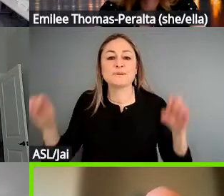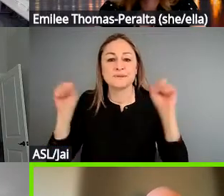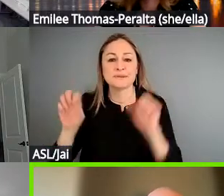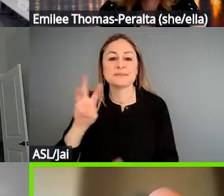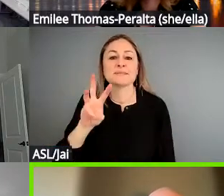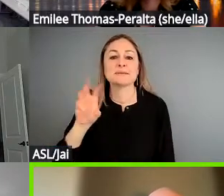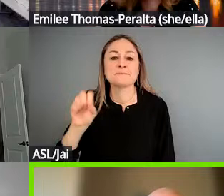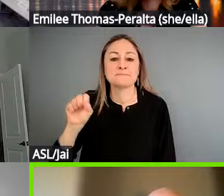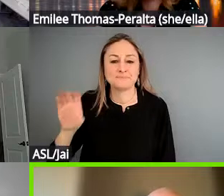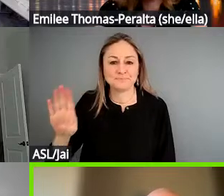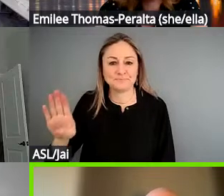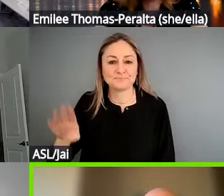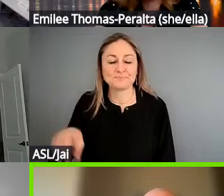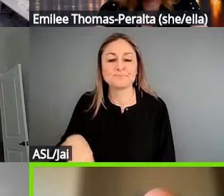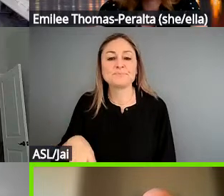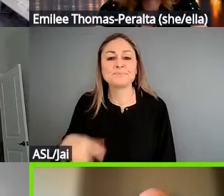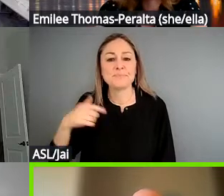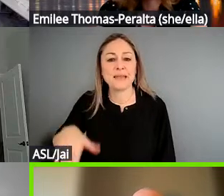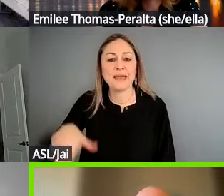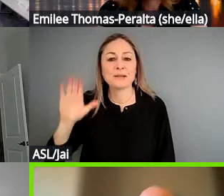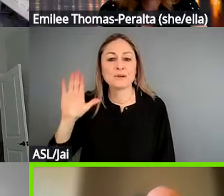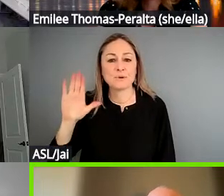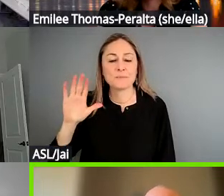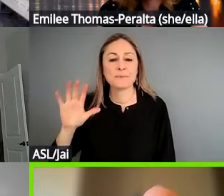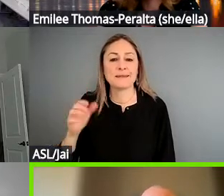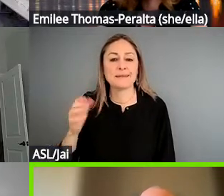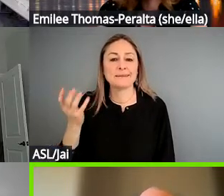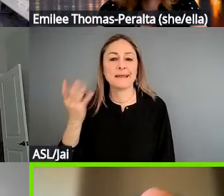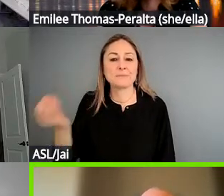for the Blind. I grew up in the suburbs